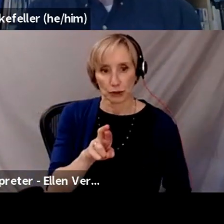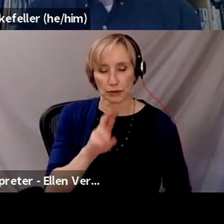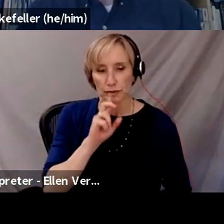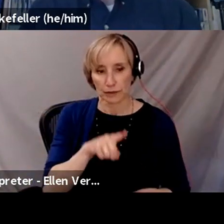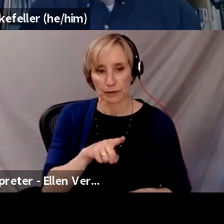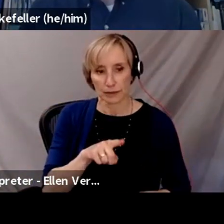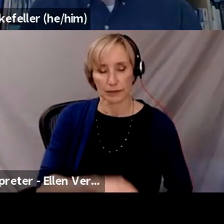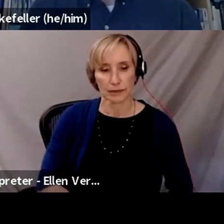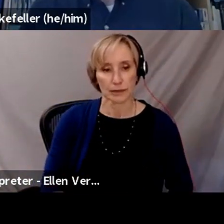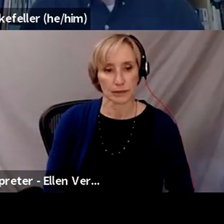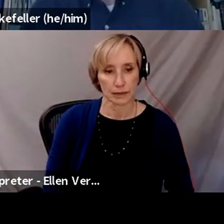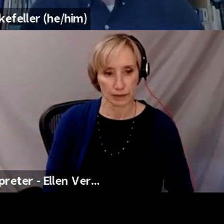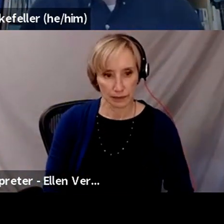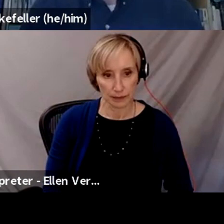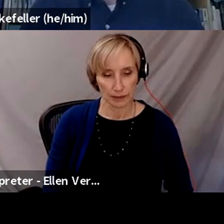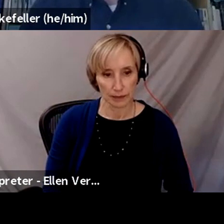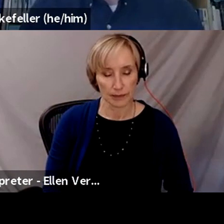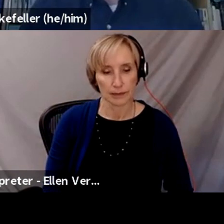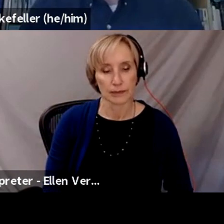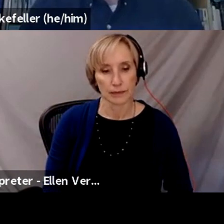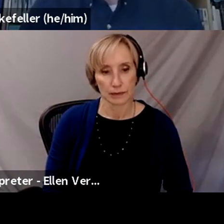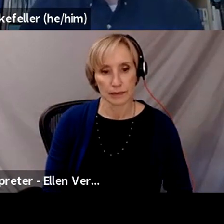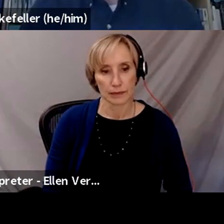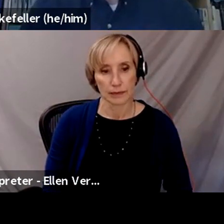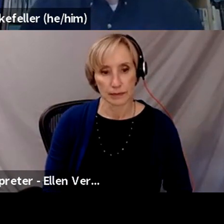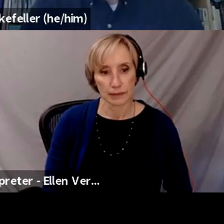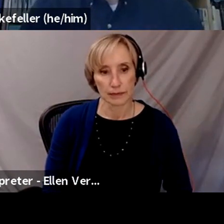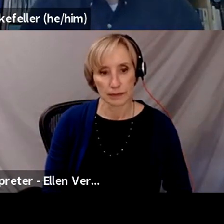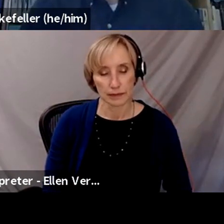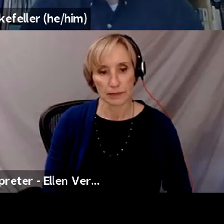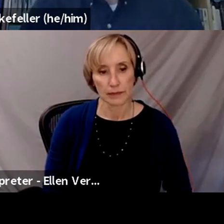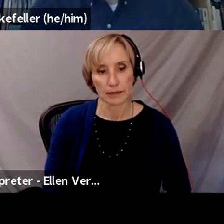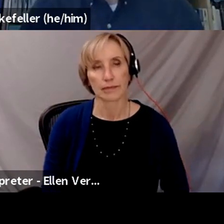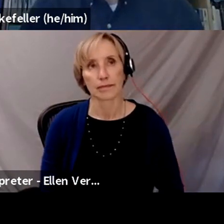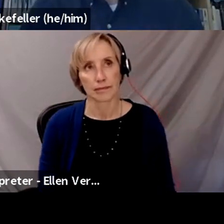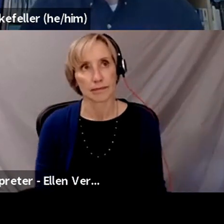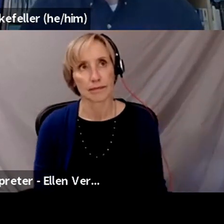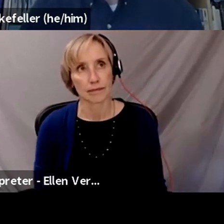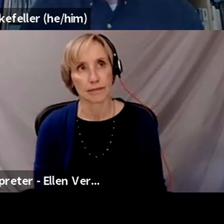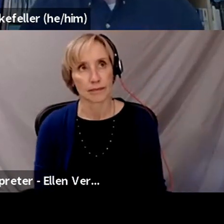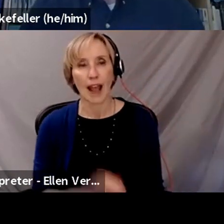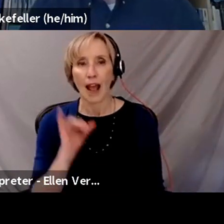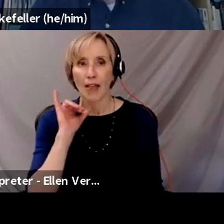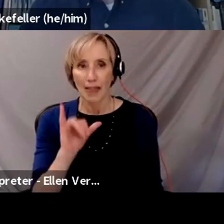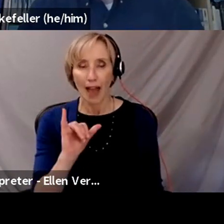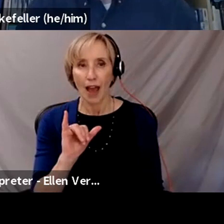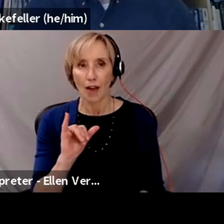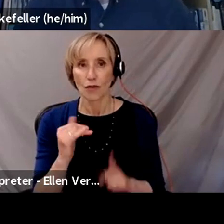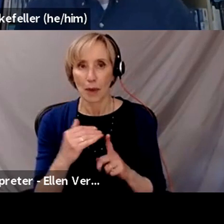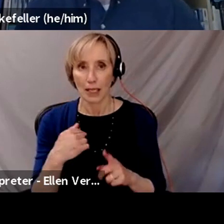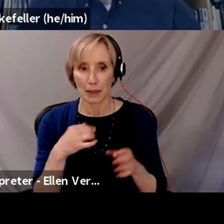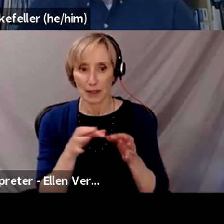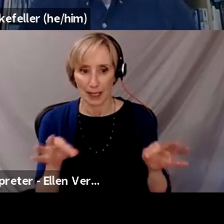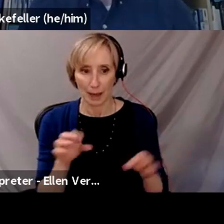So just in terms of the last question, in terms of what we were talking about, I'm reminded of a statement that is called "Be gay,